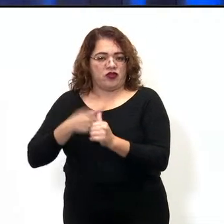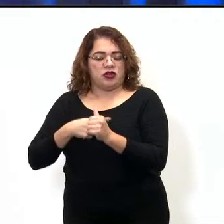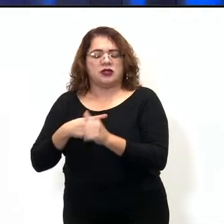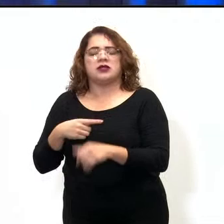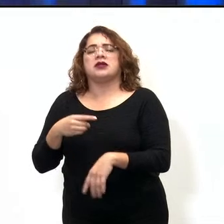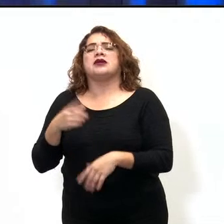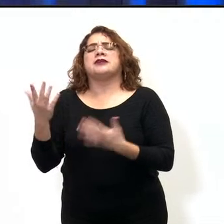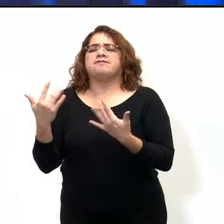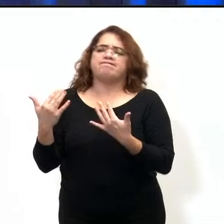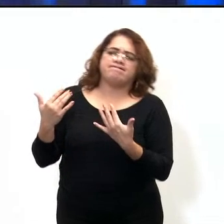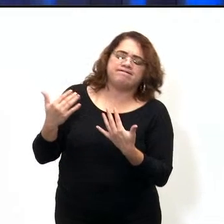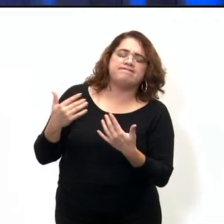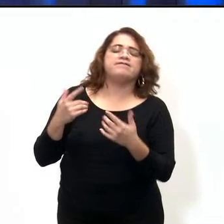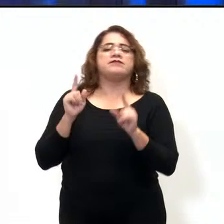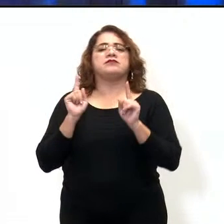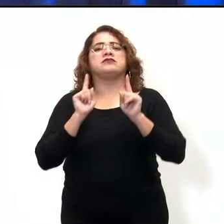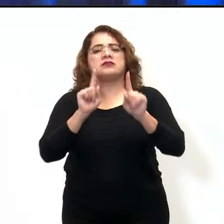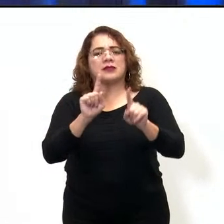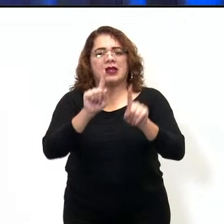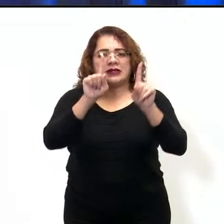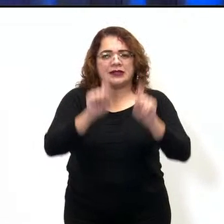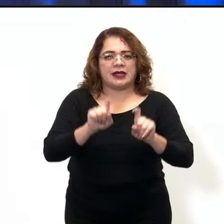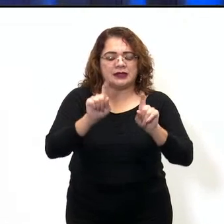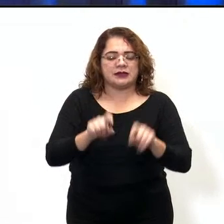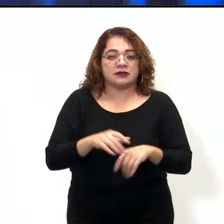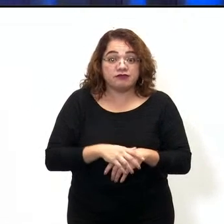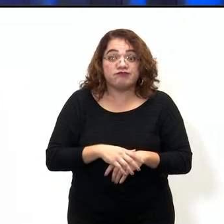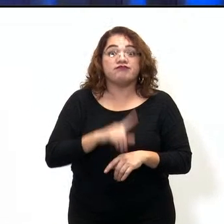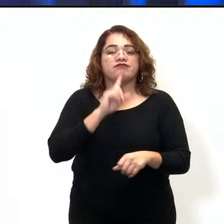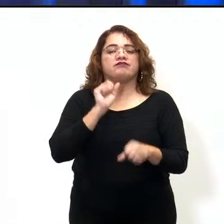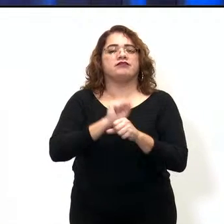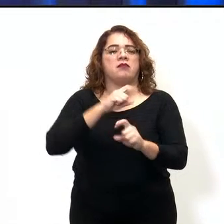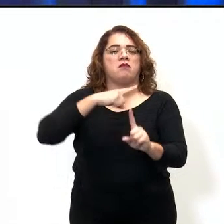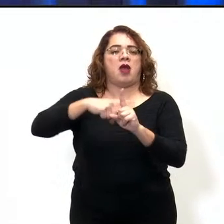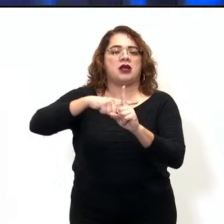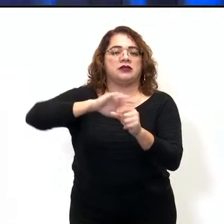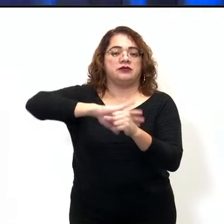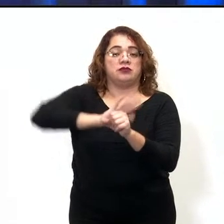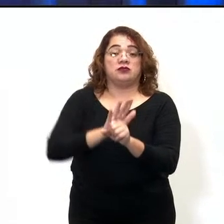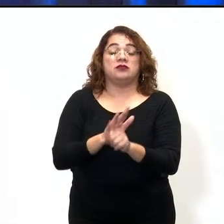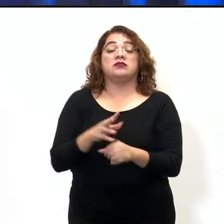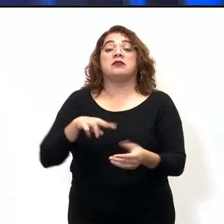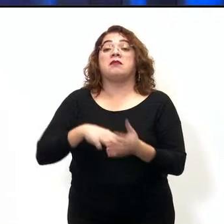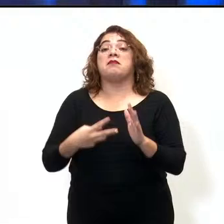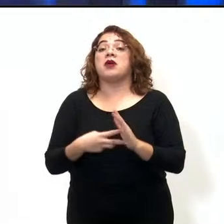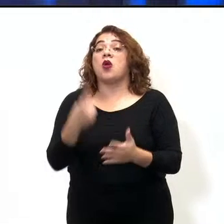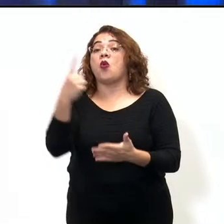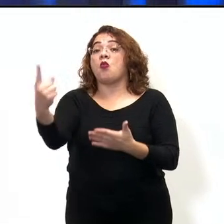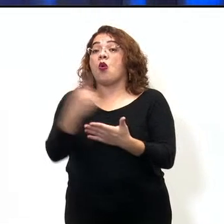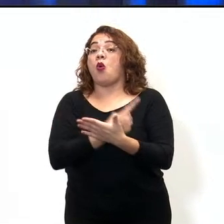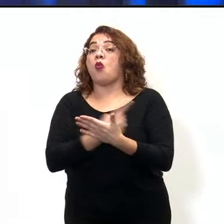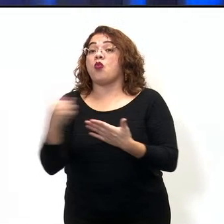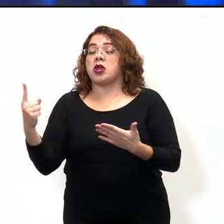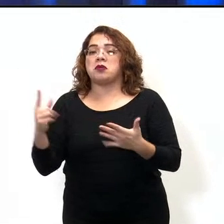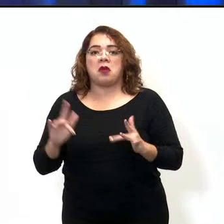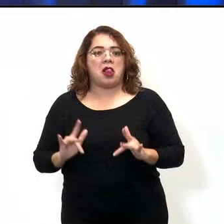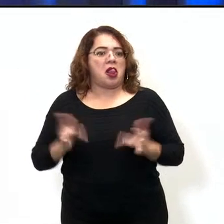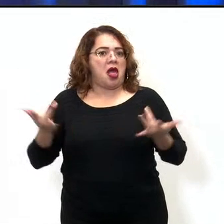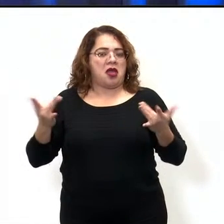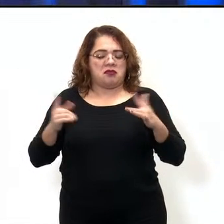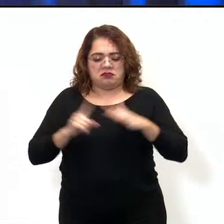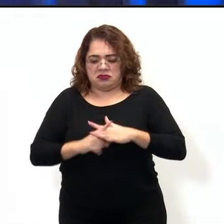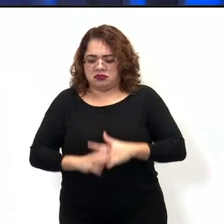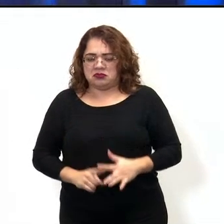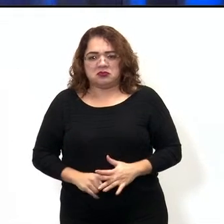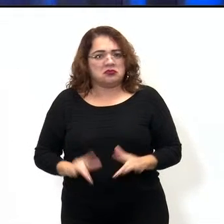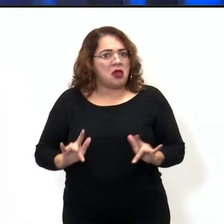few days later, and she tested positive. For about a week, she had very light symptoms,